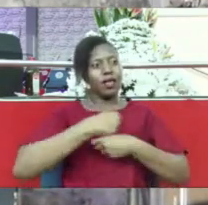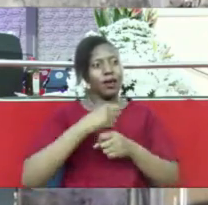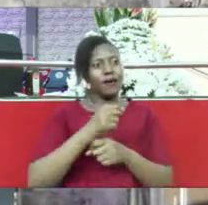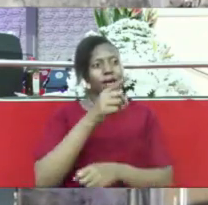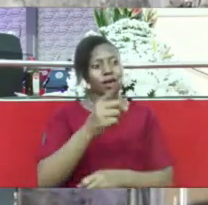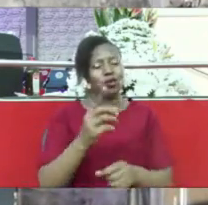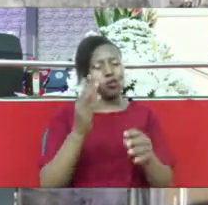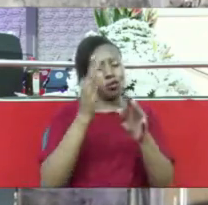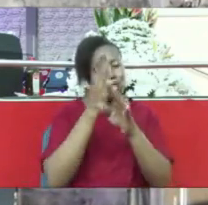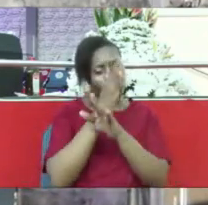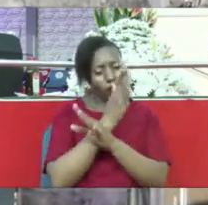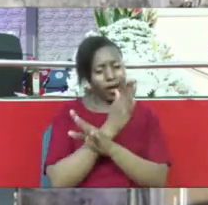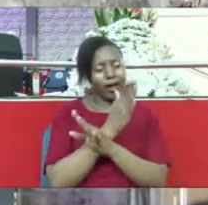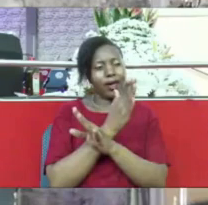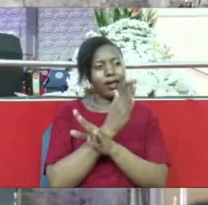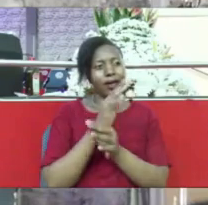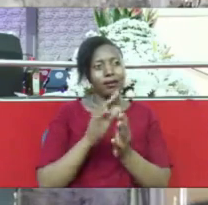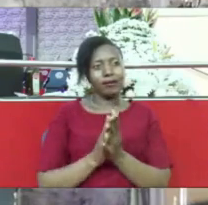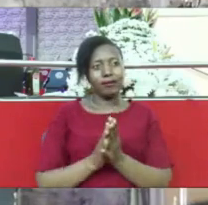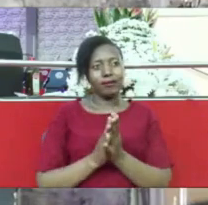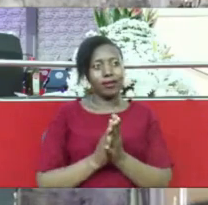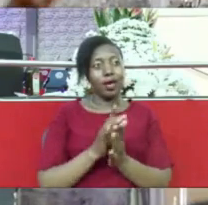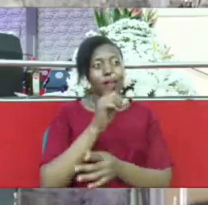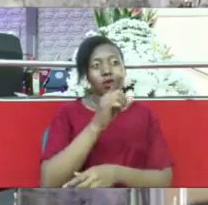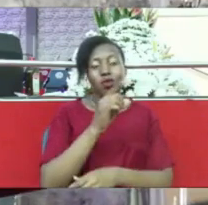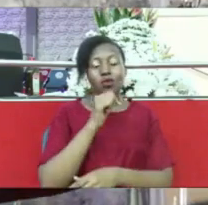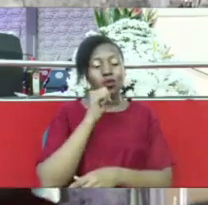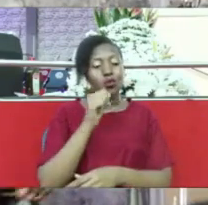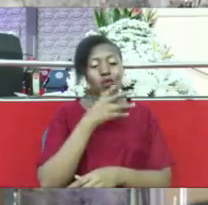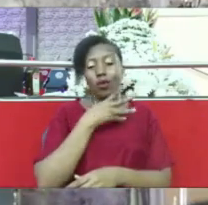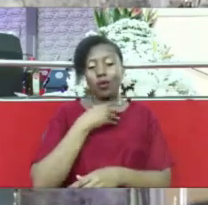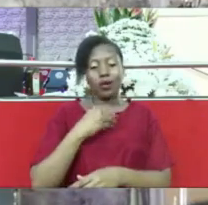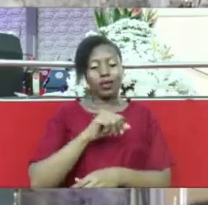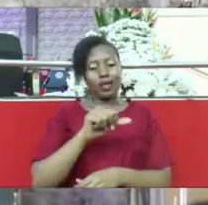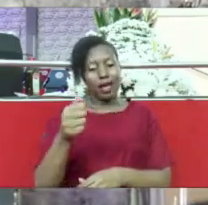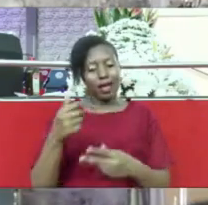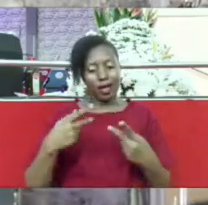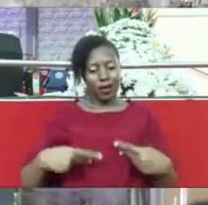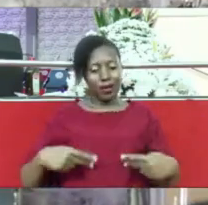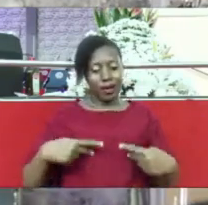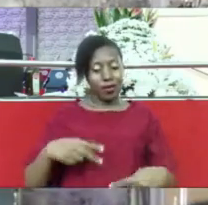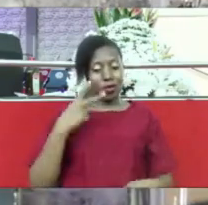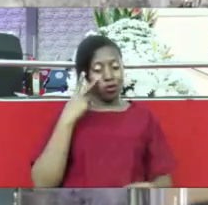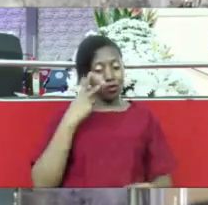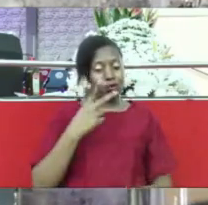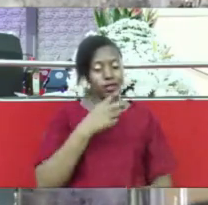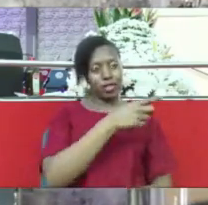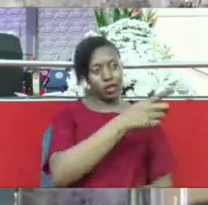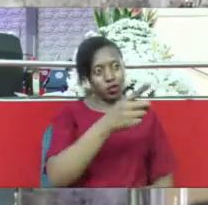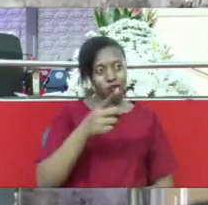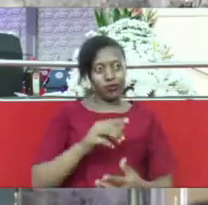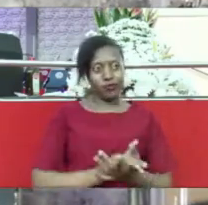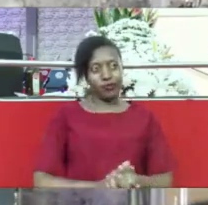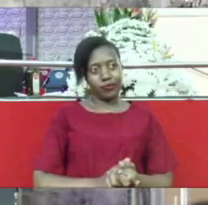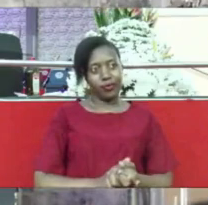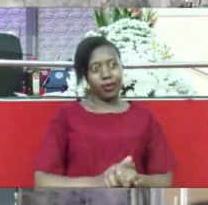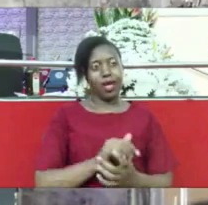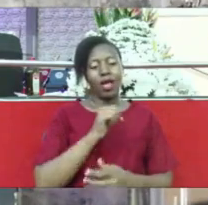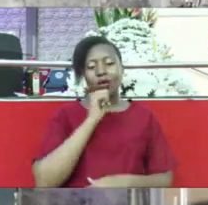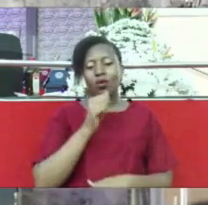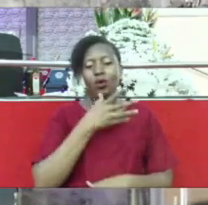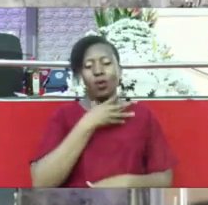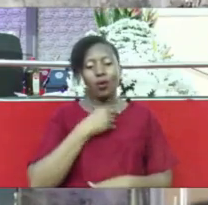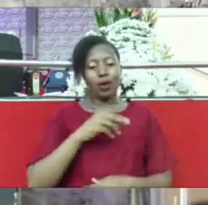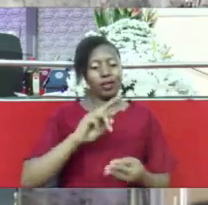hibernate. Yanakufanya unajificha. You do not want other people to know. Haujui watu, hautaki watu watambue ni nini. You do not want even your relatives to